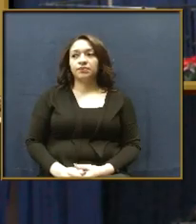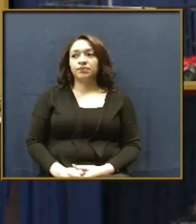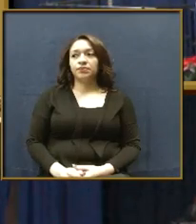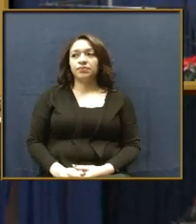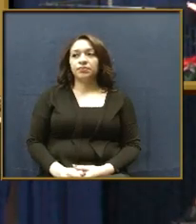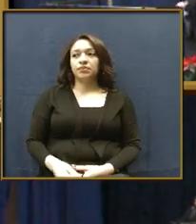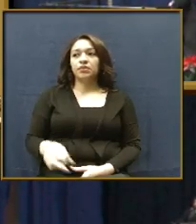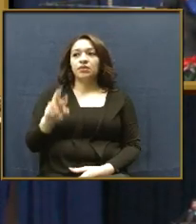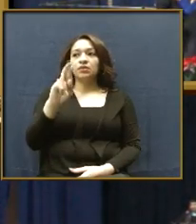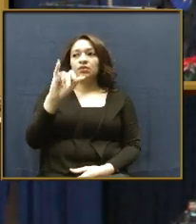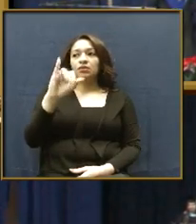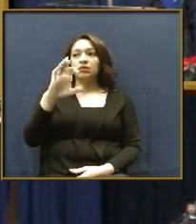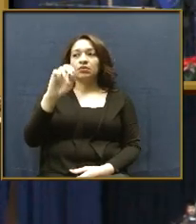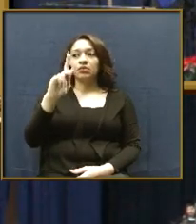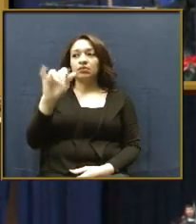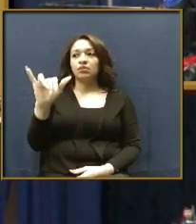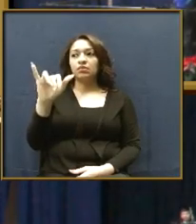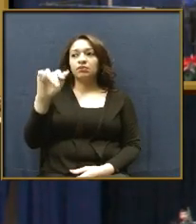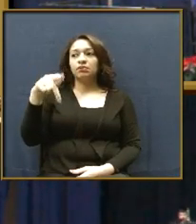Ricky Devon Pelzer.